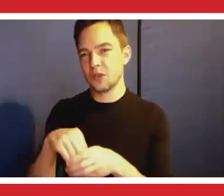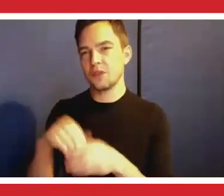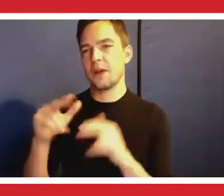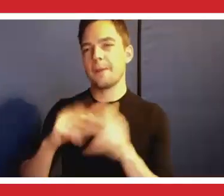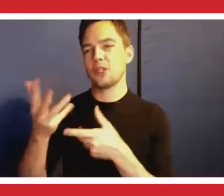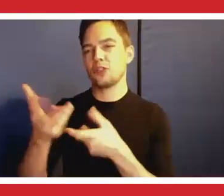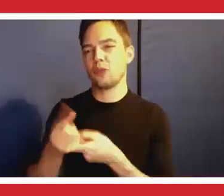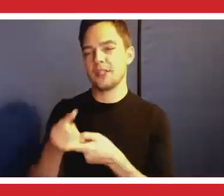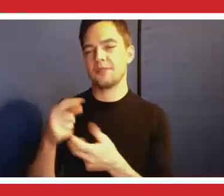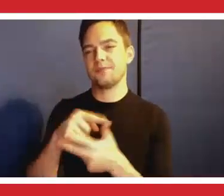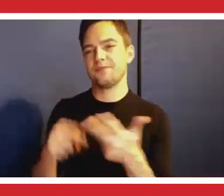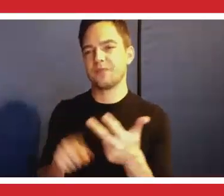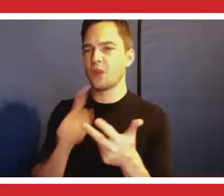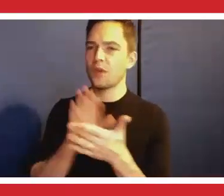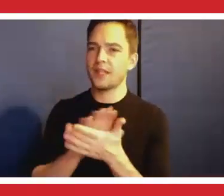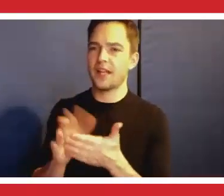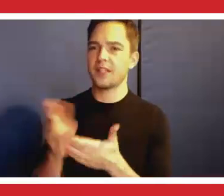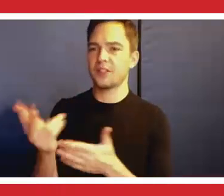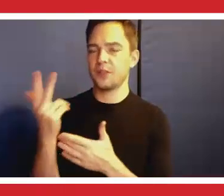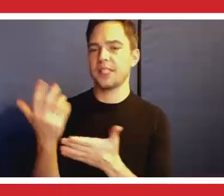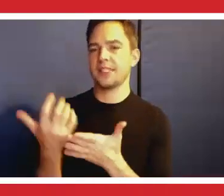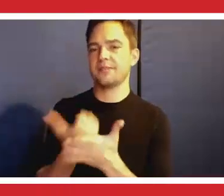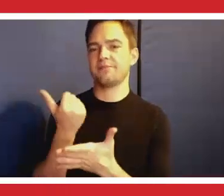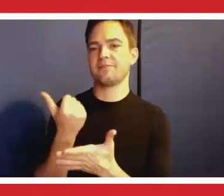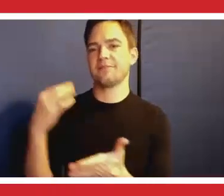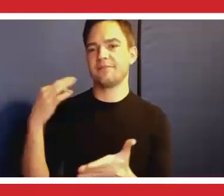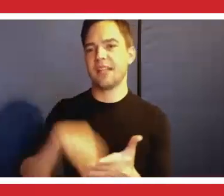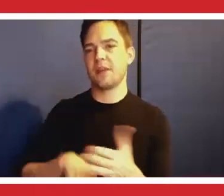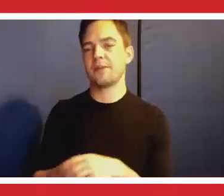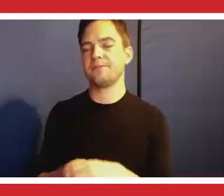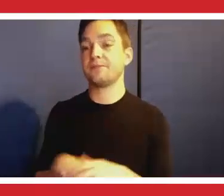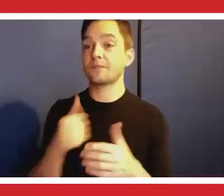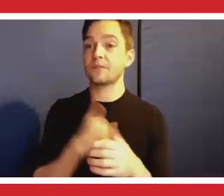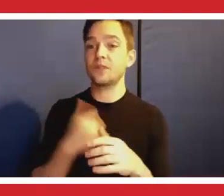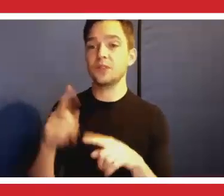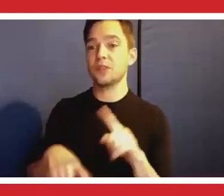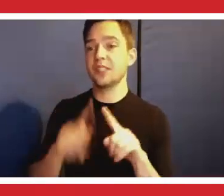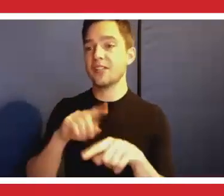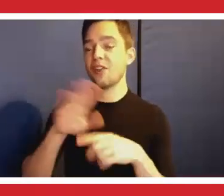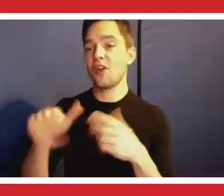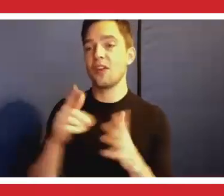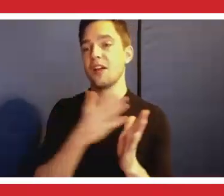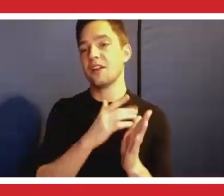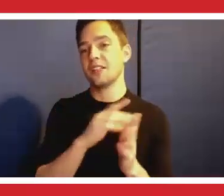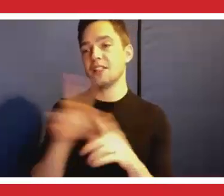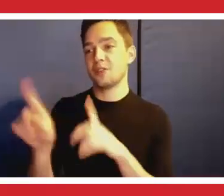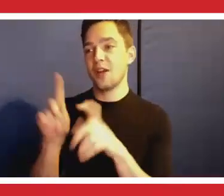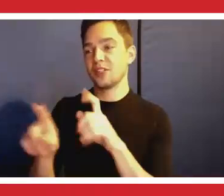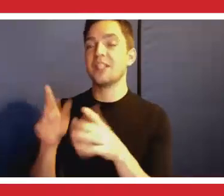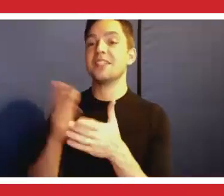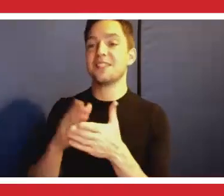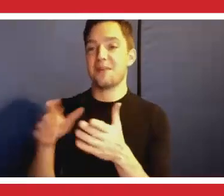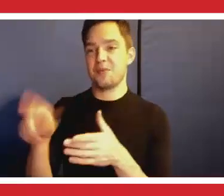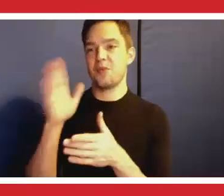trust. Really nice 3 takeaways. I'm sorry we couldn't get to all the questions. Some of those questions you will get answered